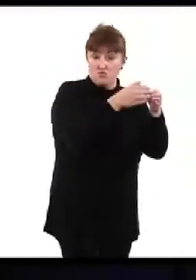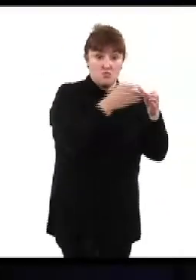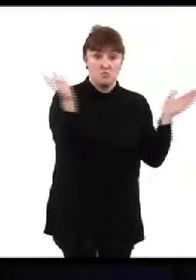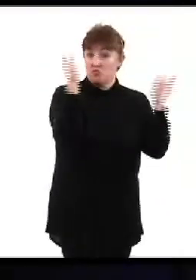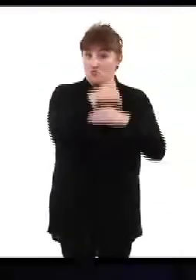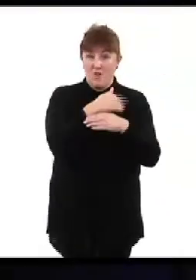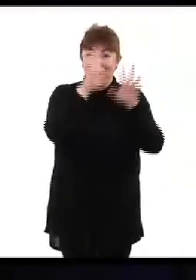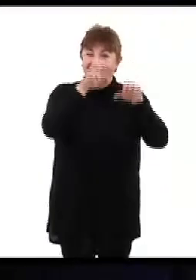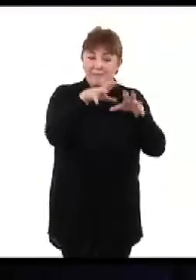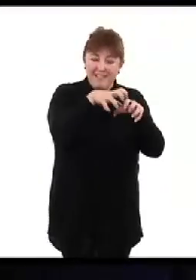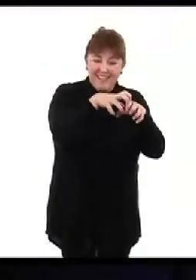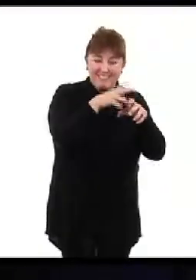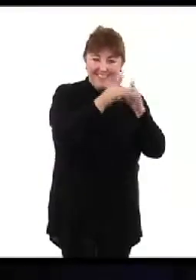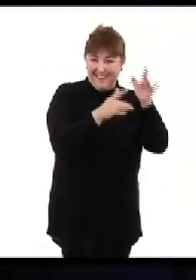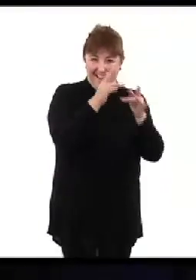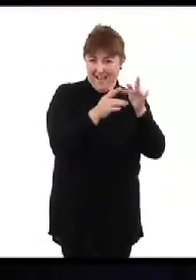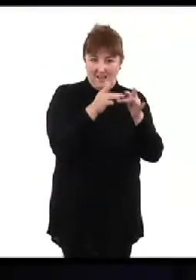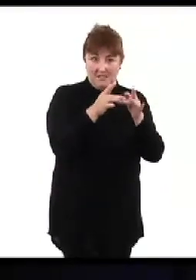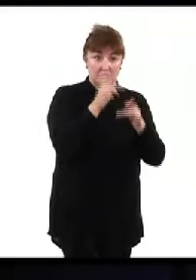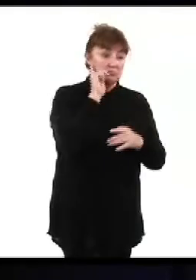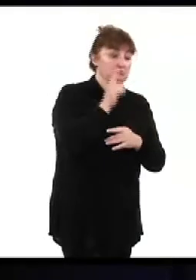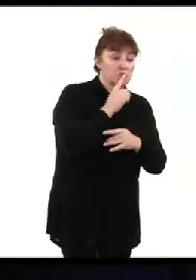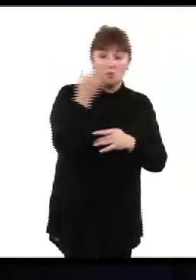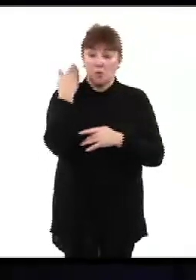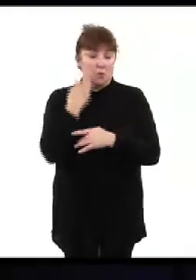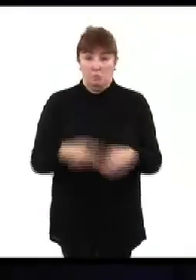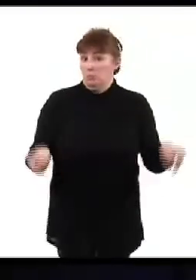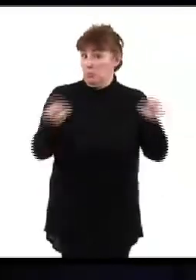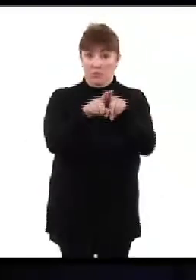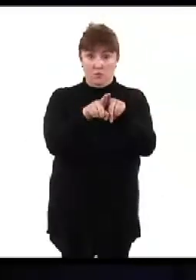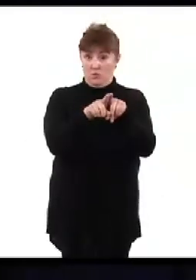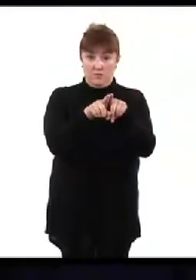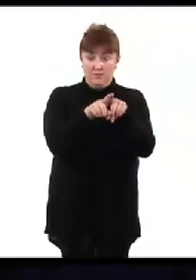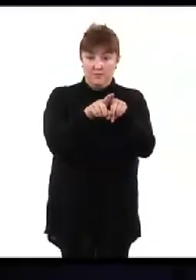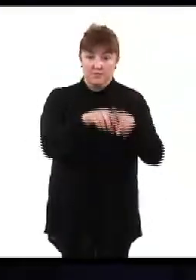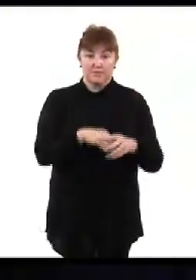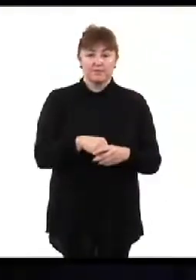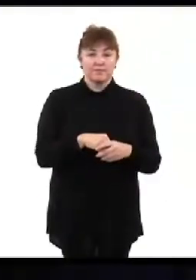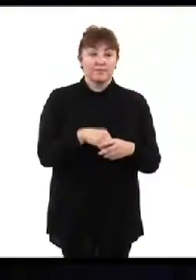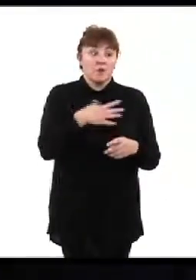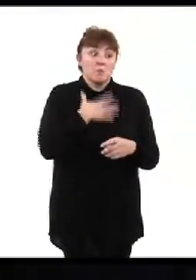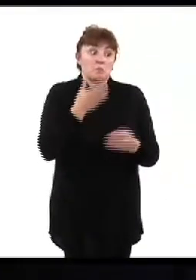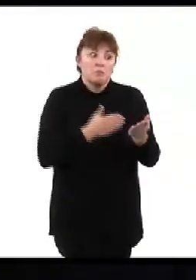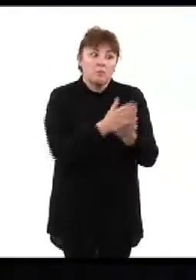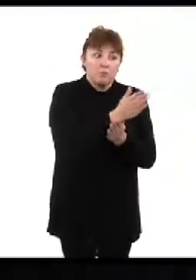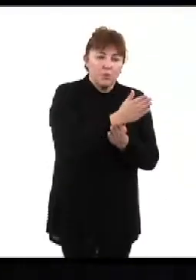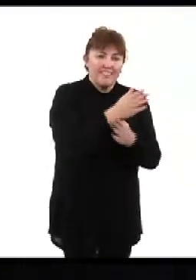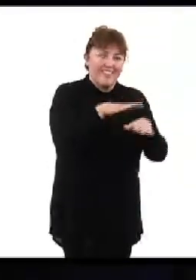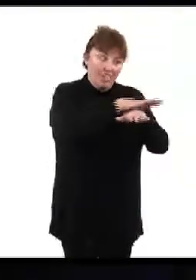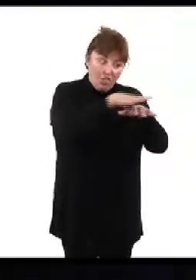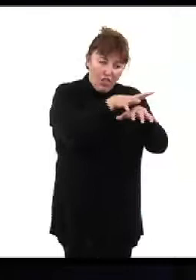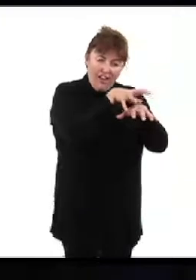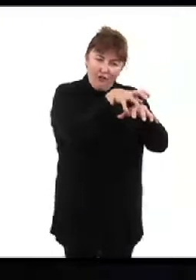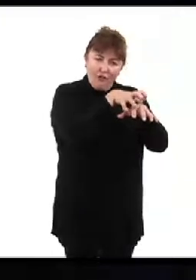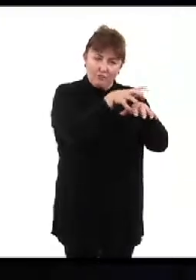gray matter between deaf and hearing individuals. So one possibility, this cortex is